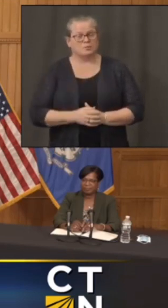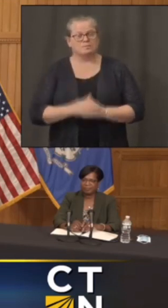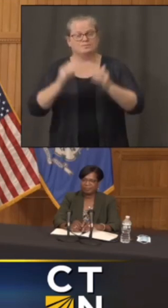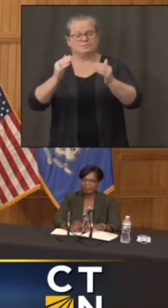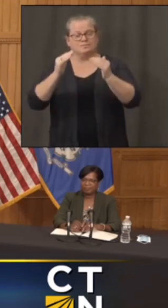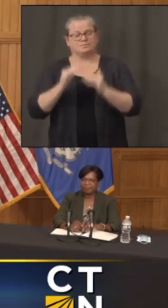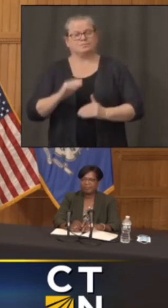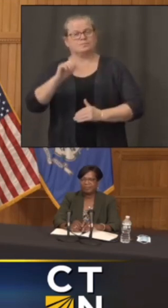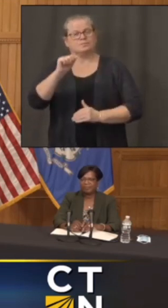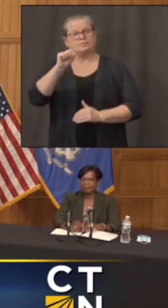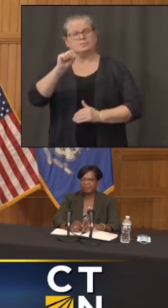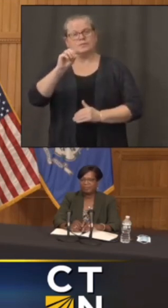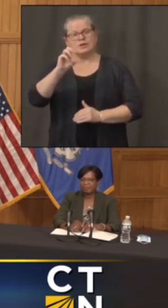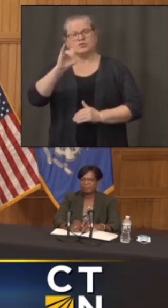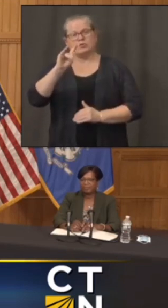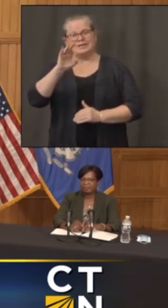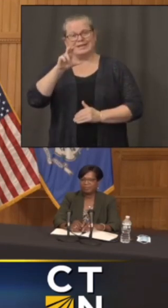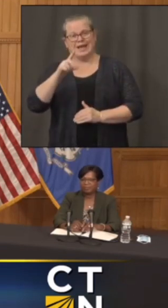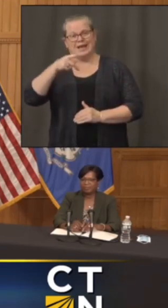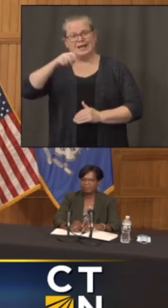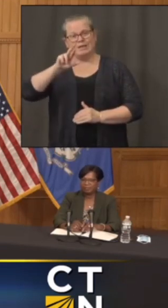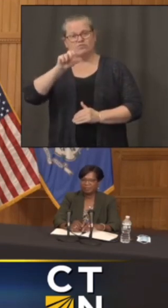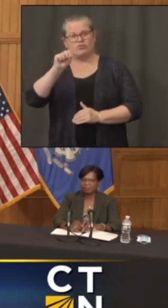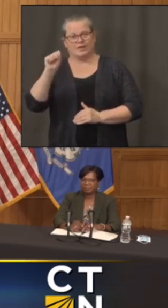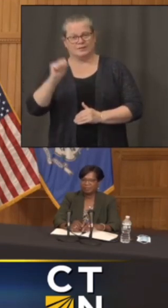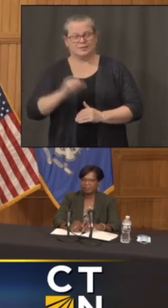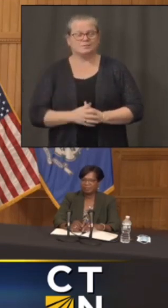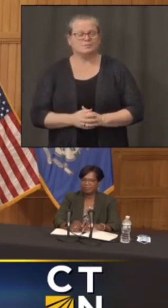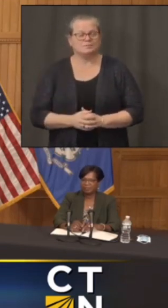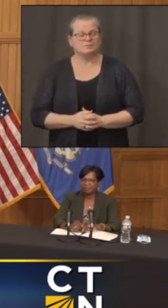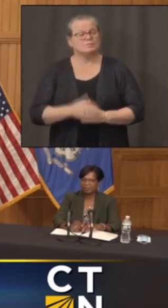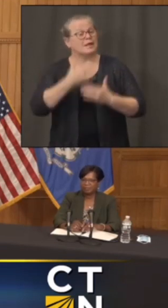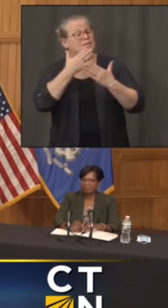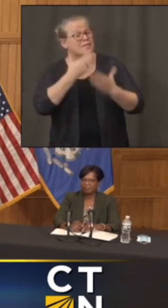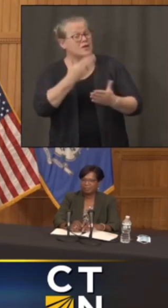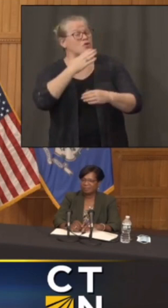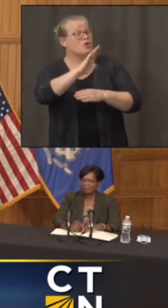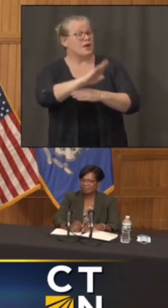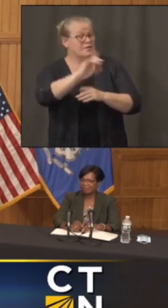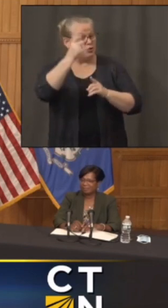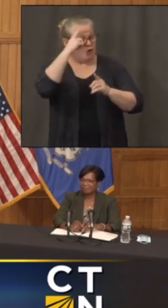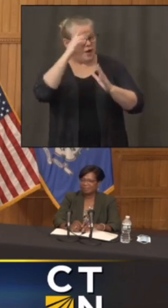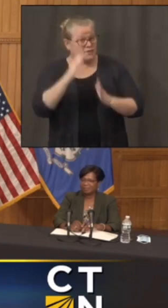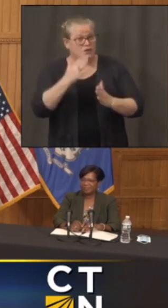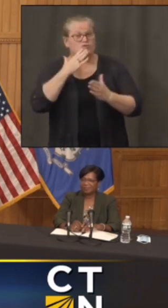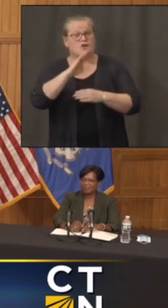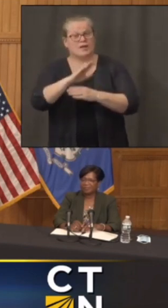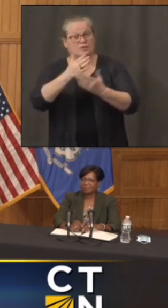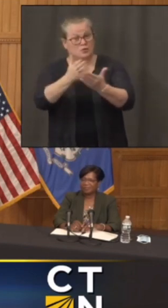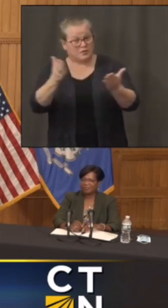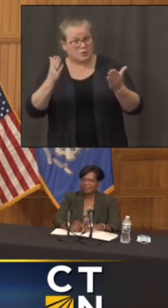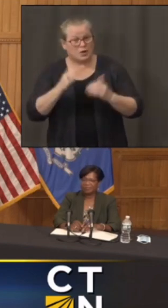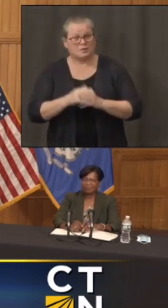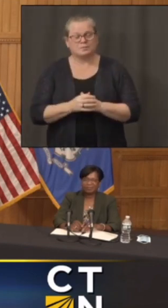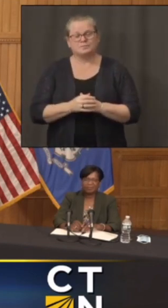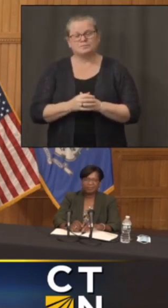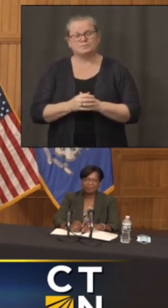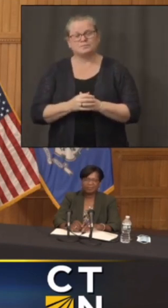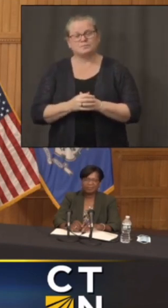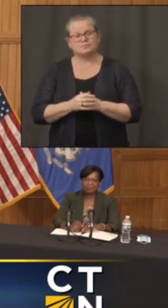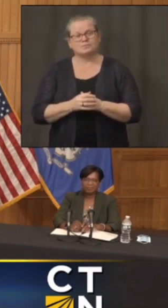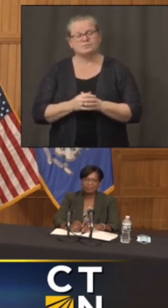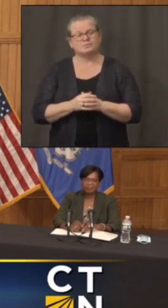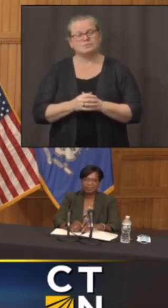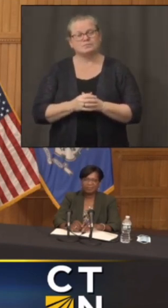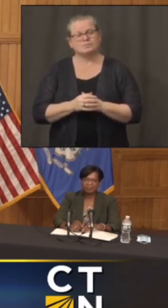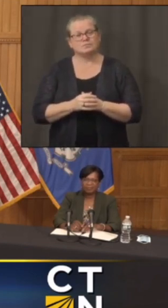The Associated Press. Thanks, Max. Good afternoon, Governor. Good afternoon, everyone. Commissioner Gifford, I wondered if you could talk a little